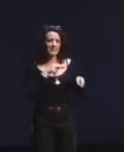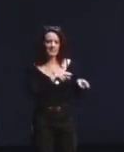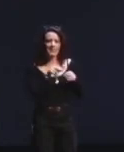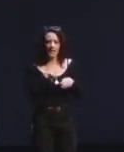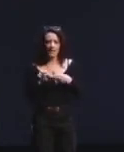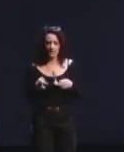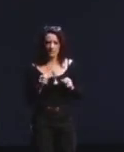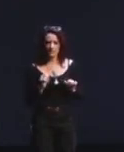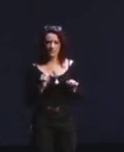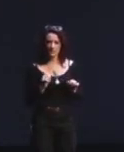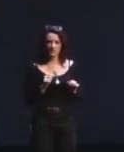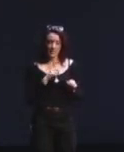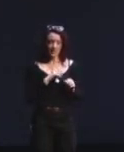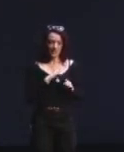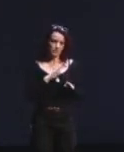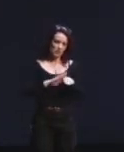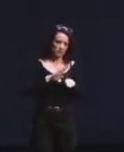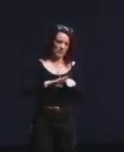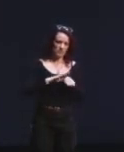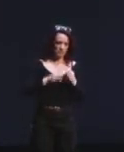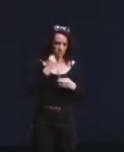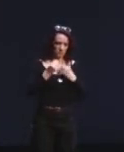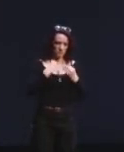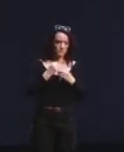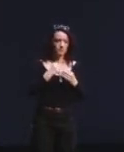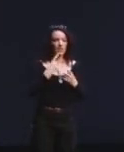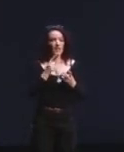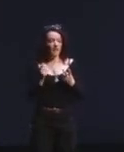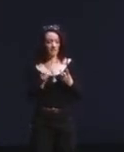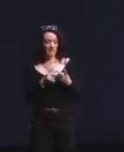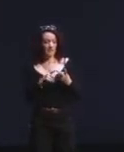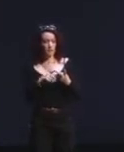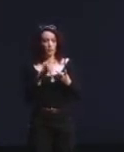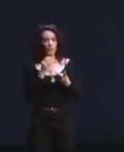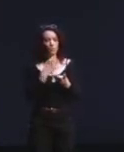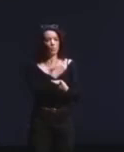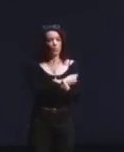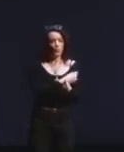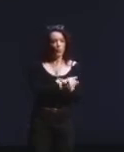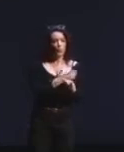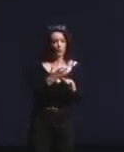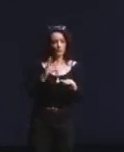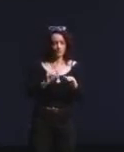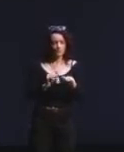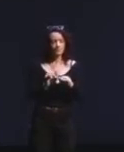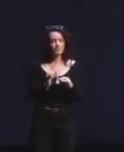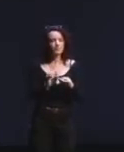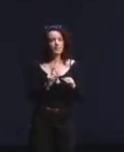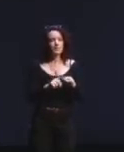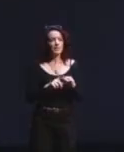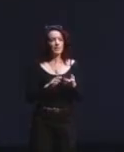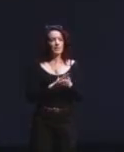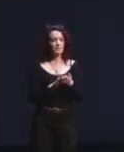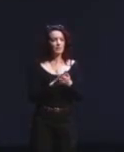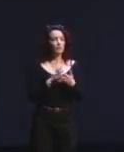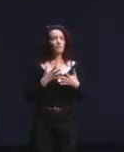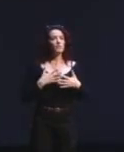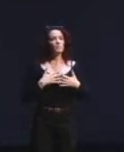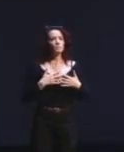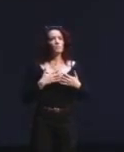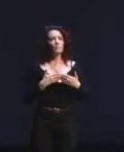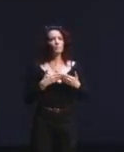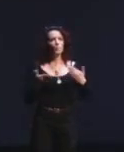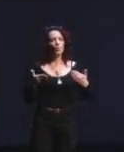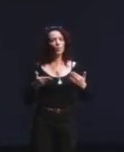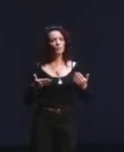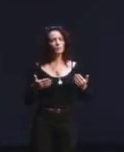And so that's the kind of music that we train to do. If you are going down the subsidized route, you probably have a lot more breadth of opportunities. There's